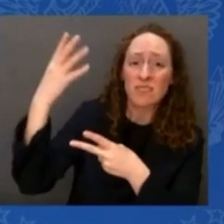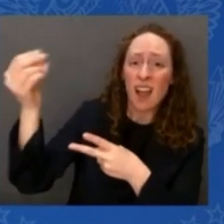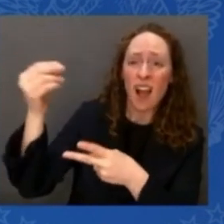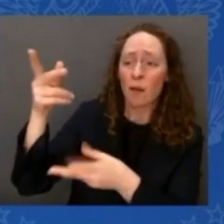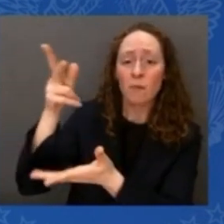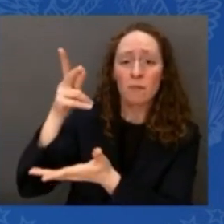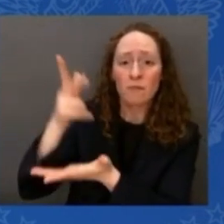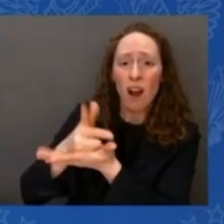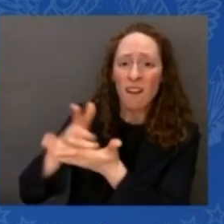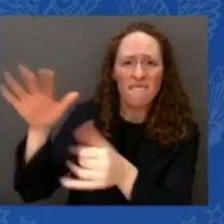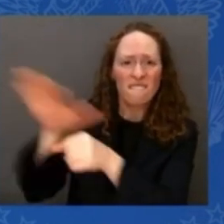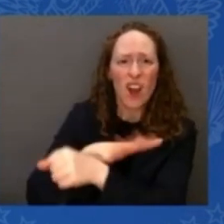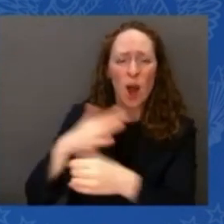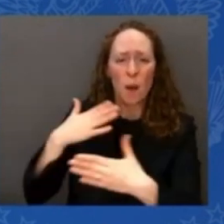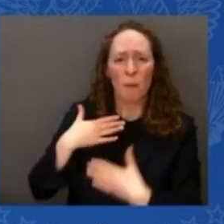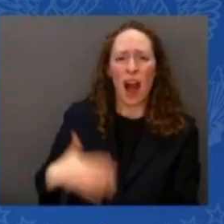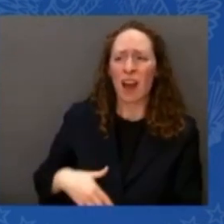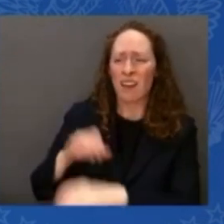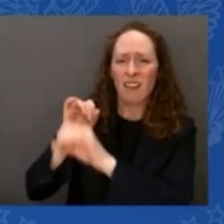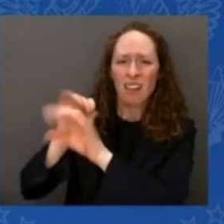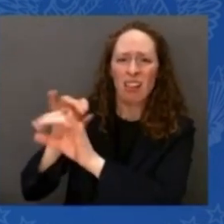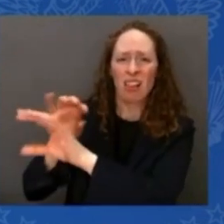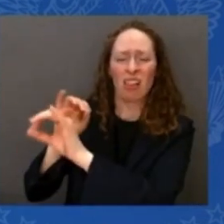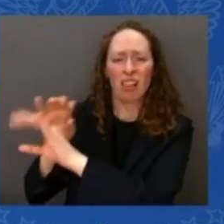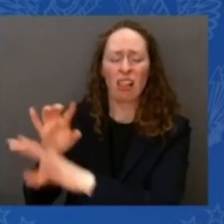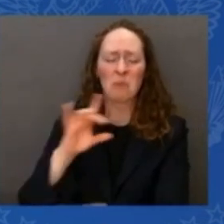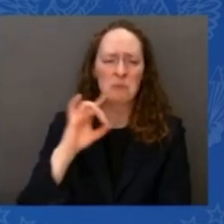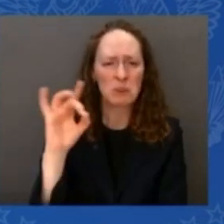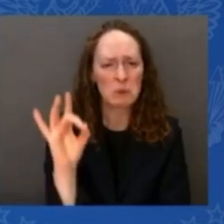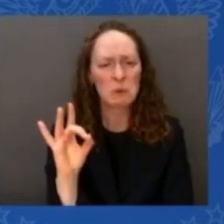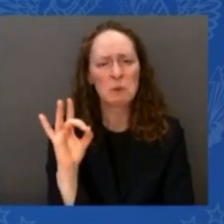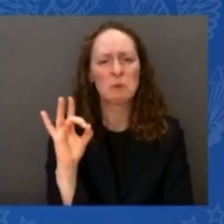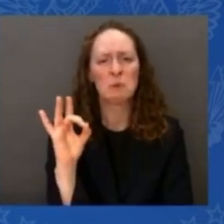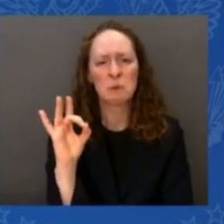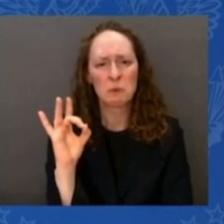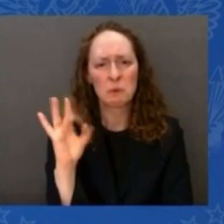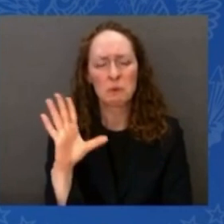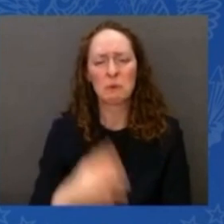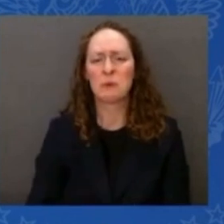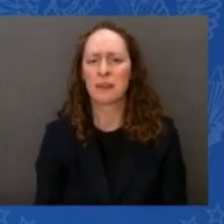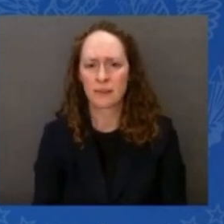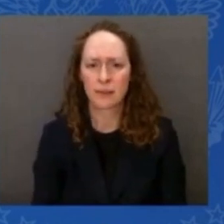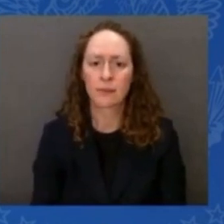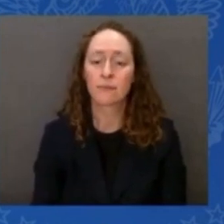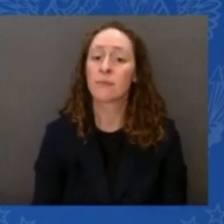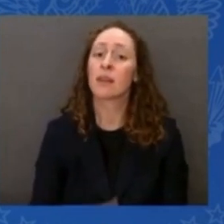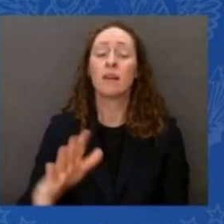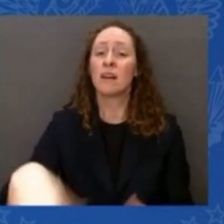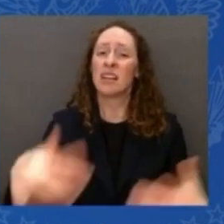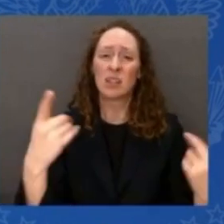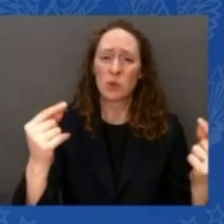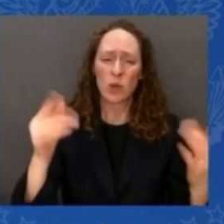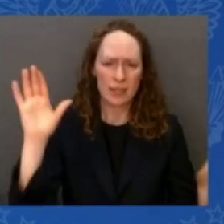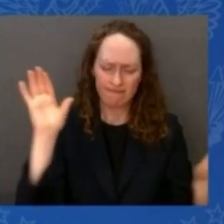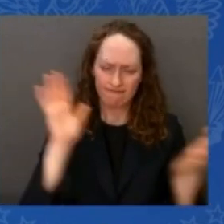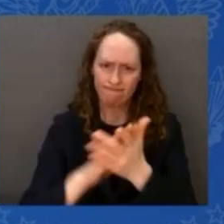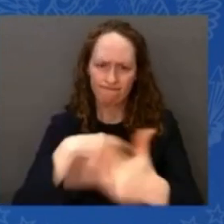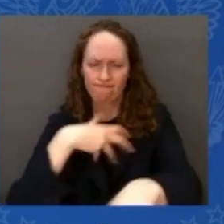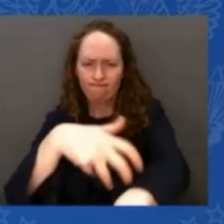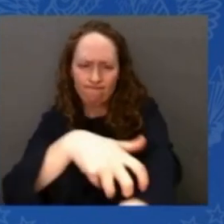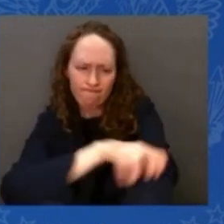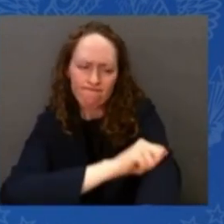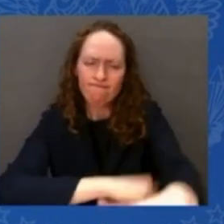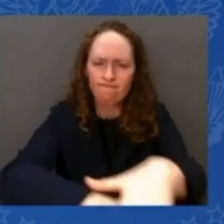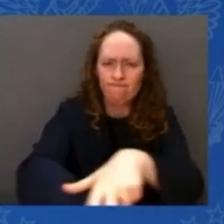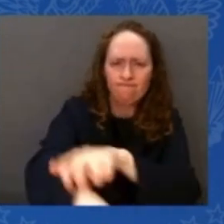took office. We immediately got to work. We turned it around. I signed into law the landmark American Rescue Plan,